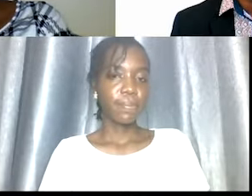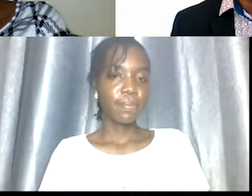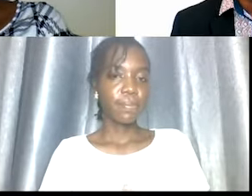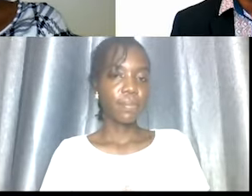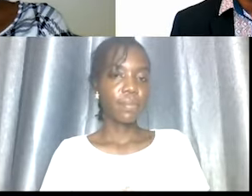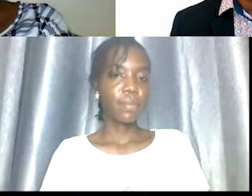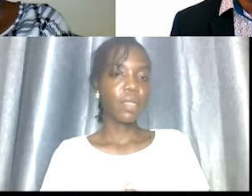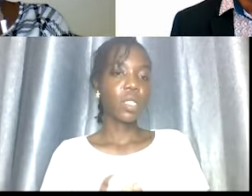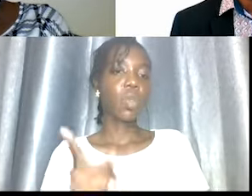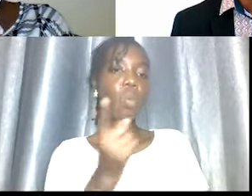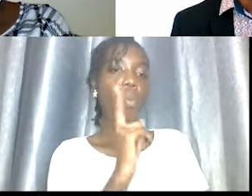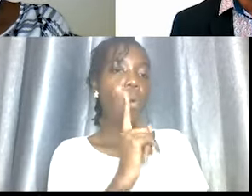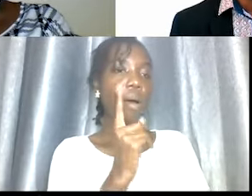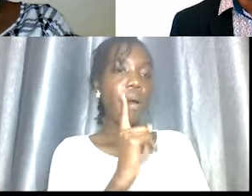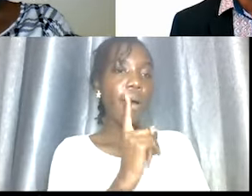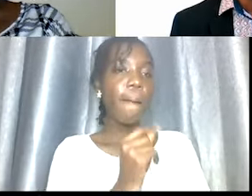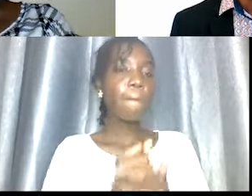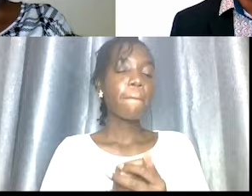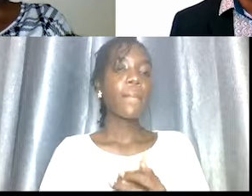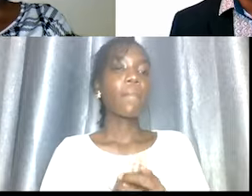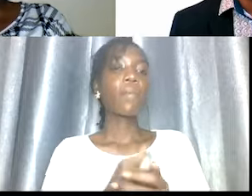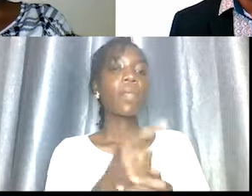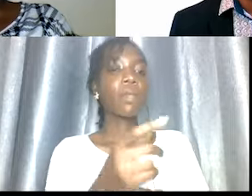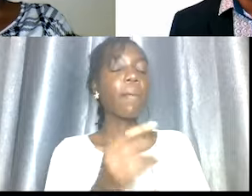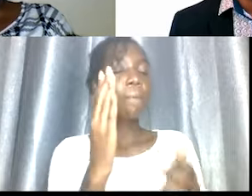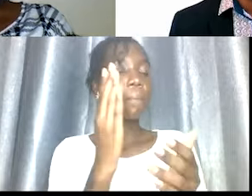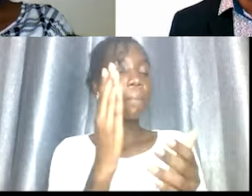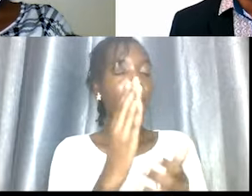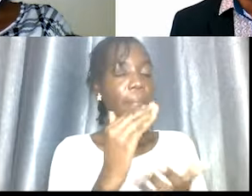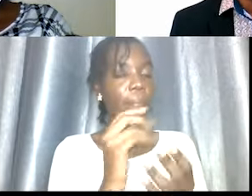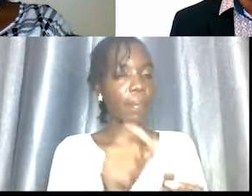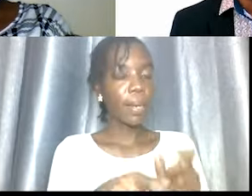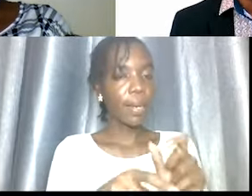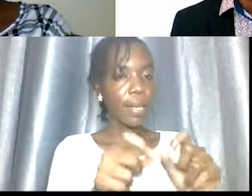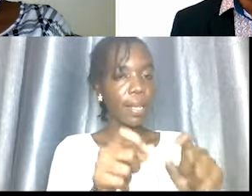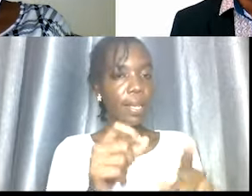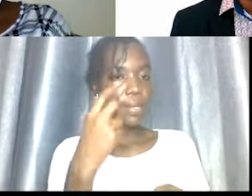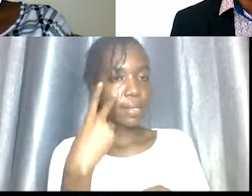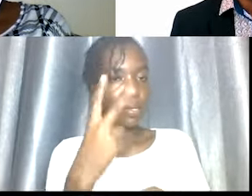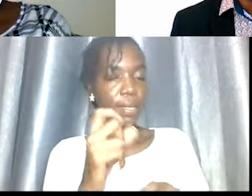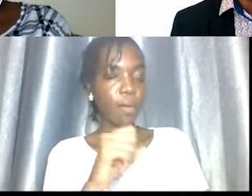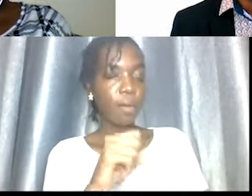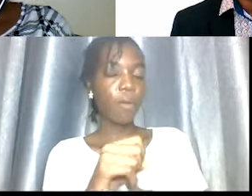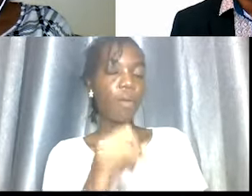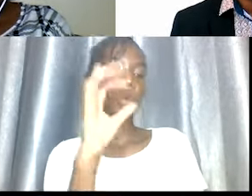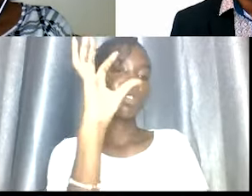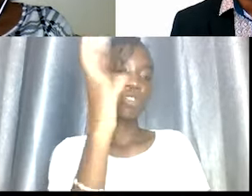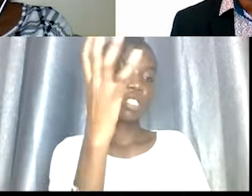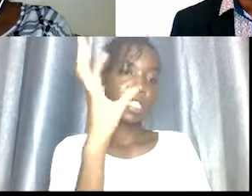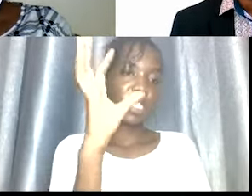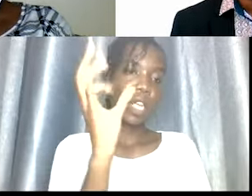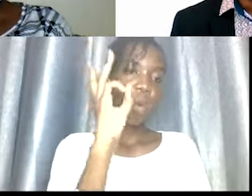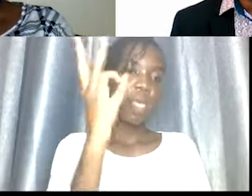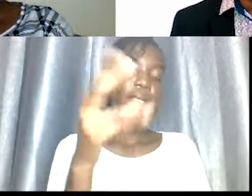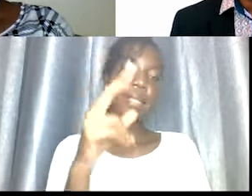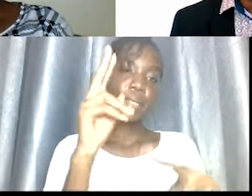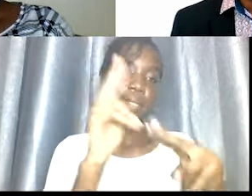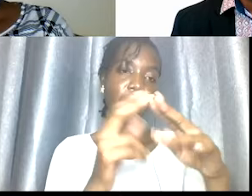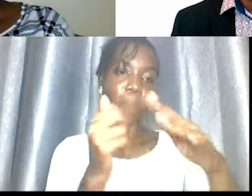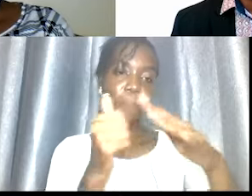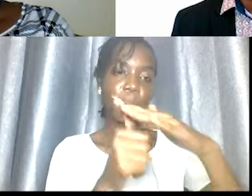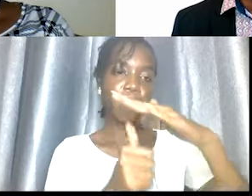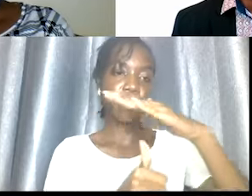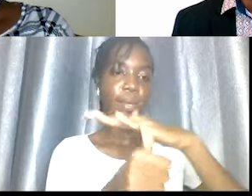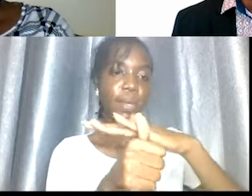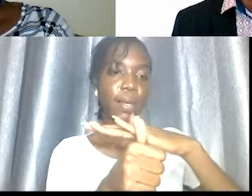Tomorrow, I will plant seeds for trees whose shades I will not sit under. In